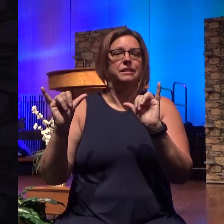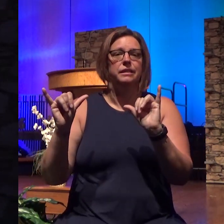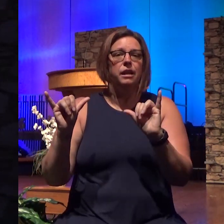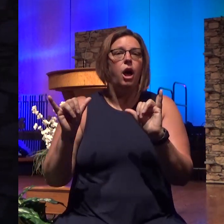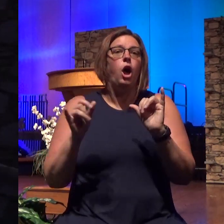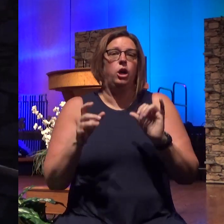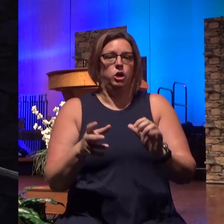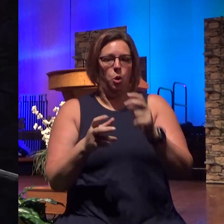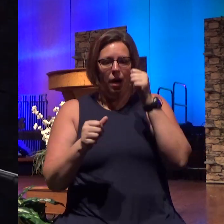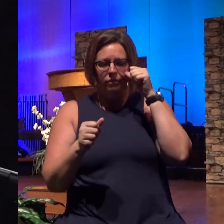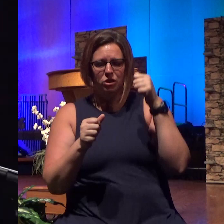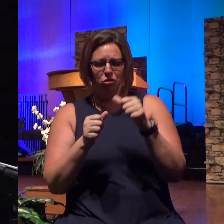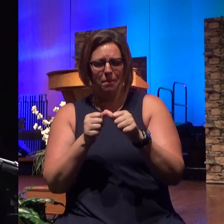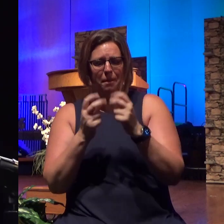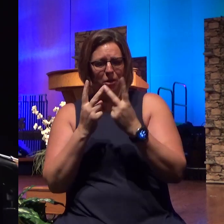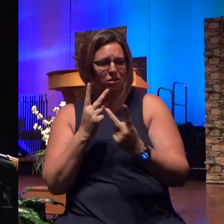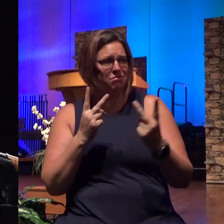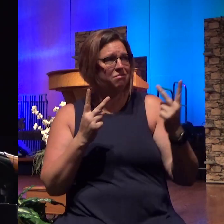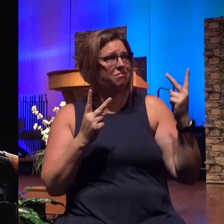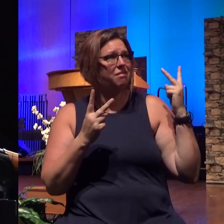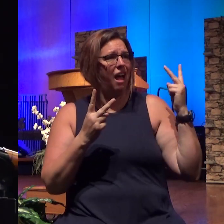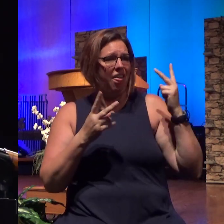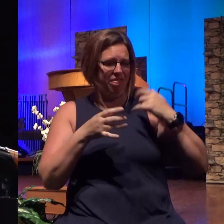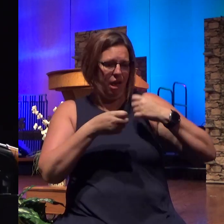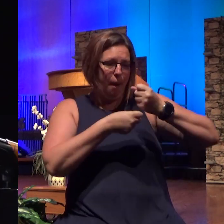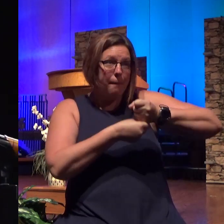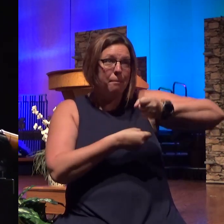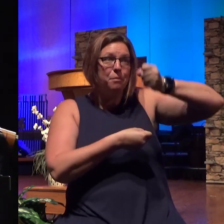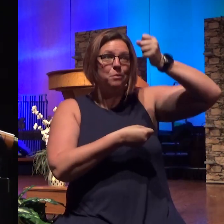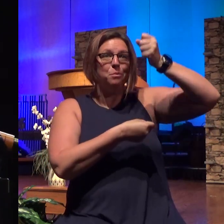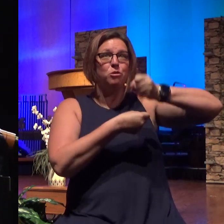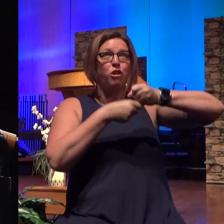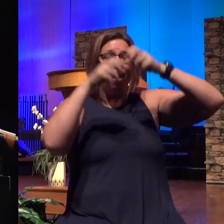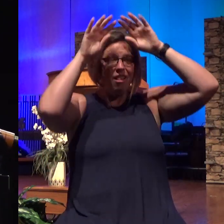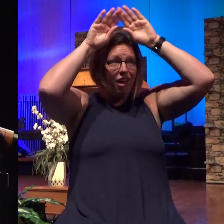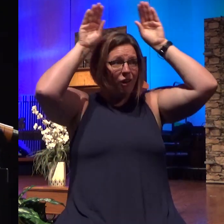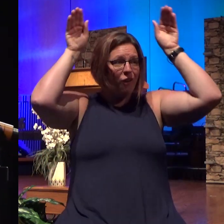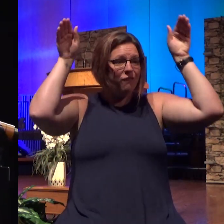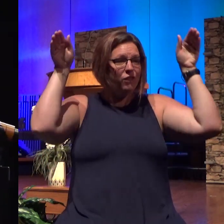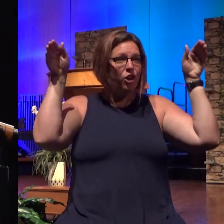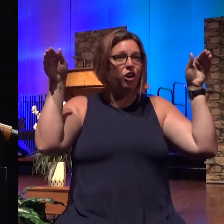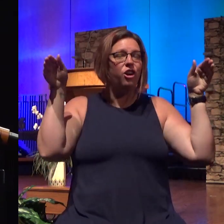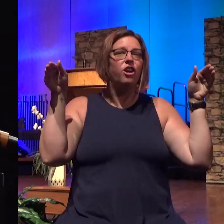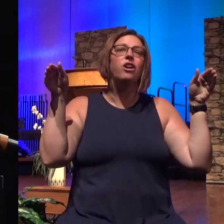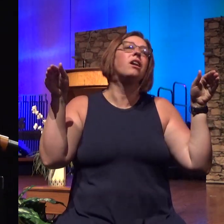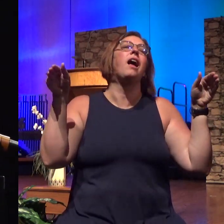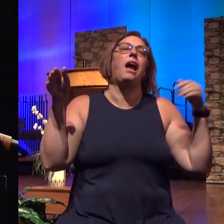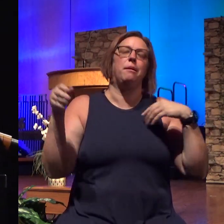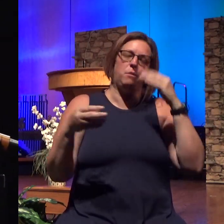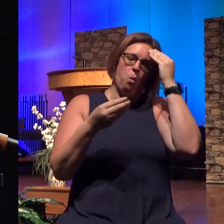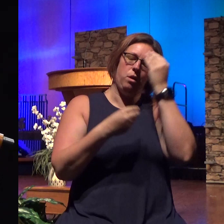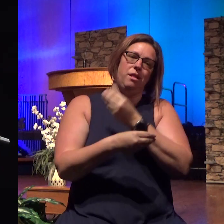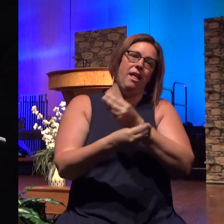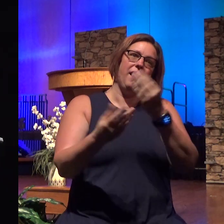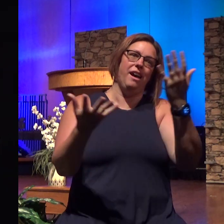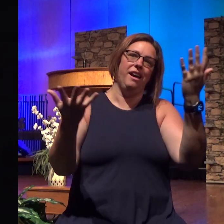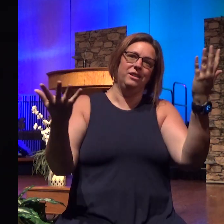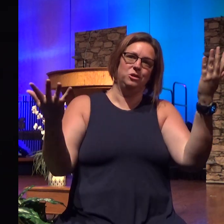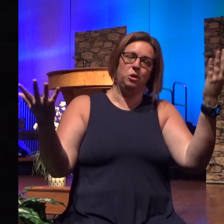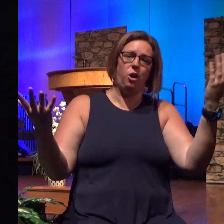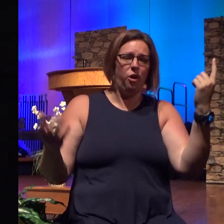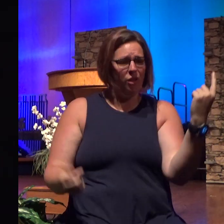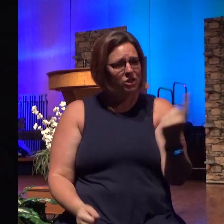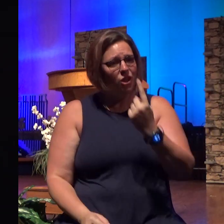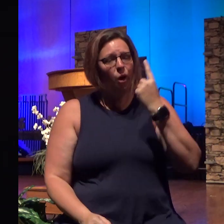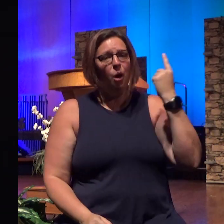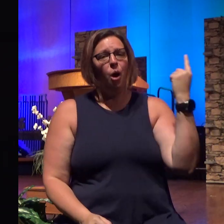again. Hold tight to your umbrella, darling. I'm just trying to tell you